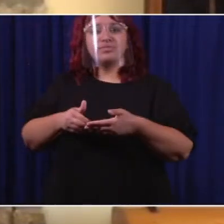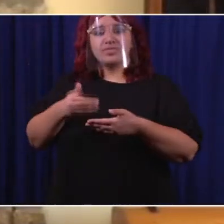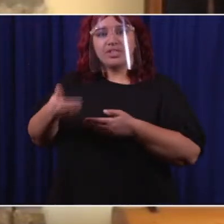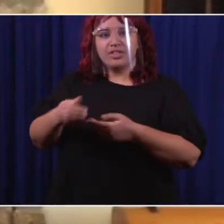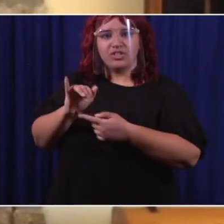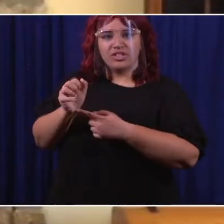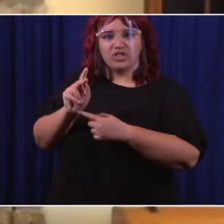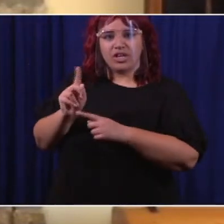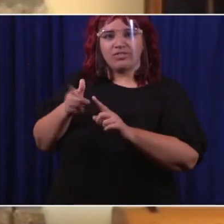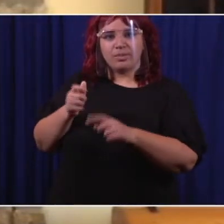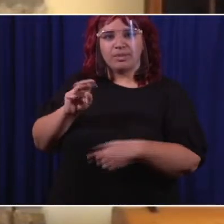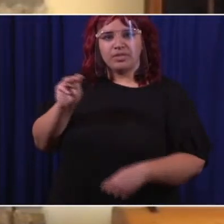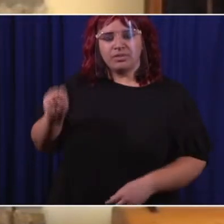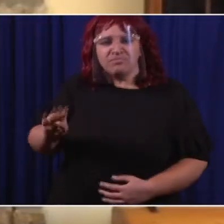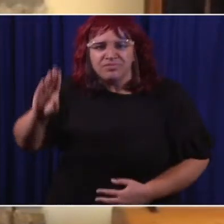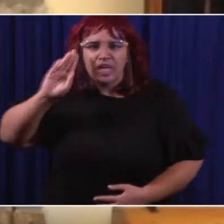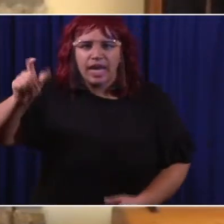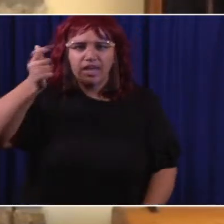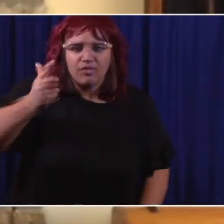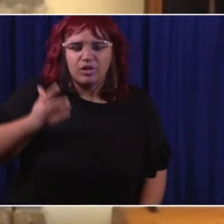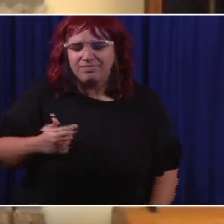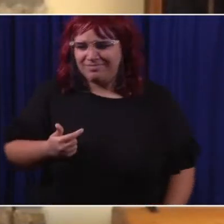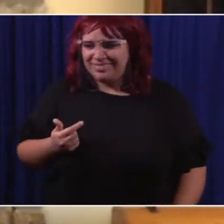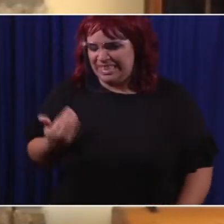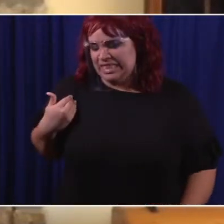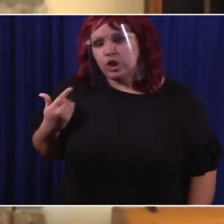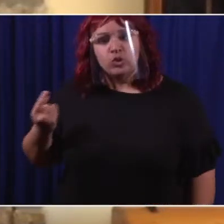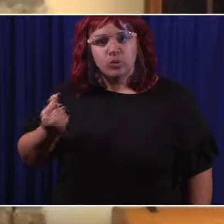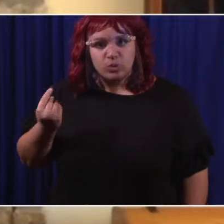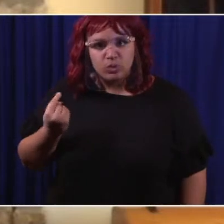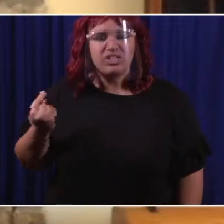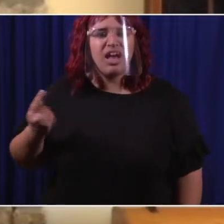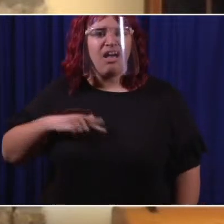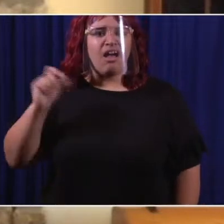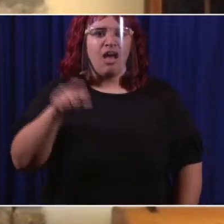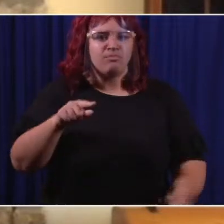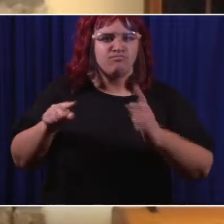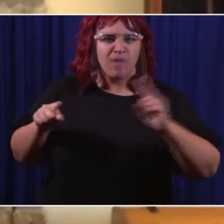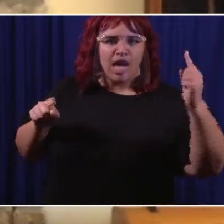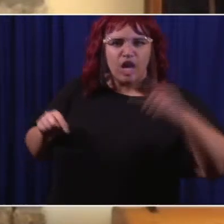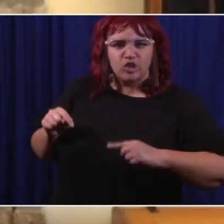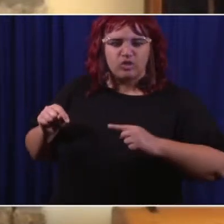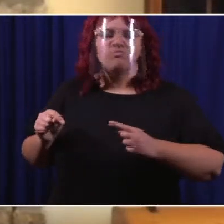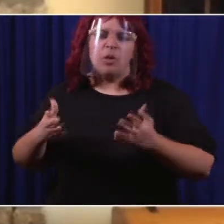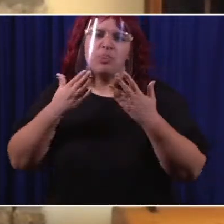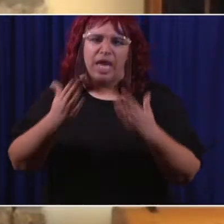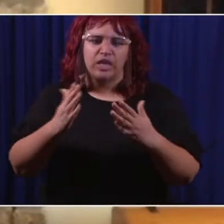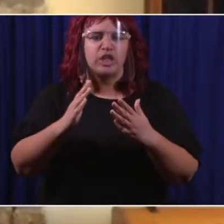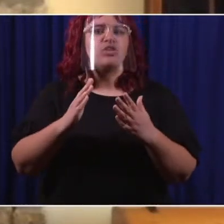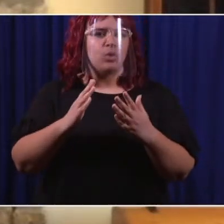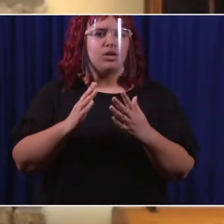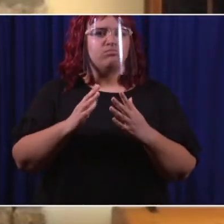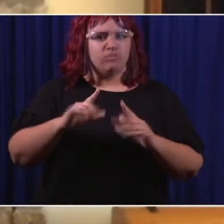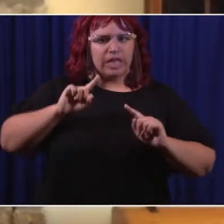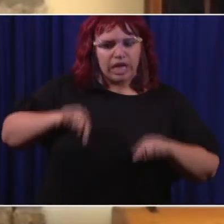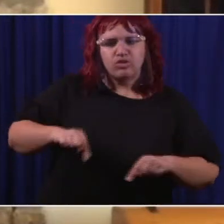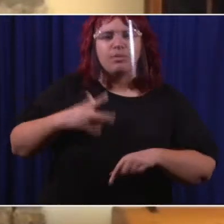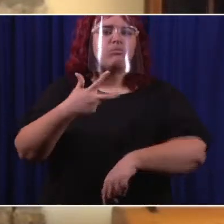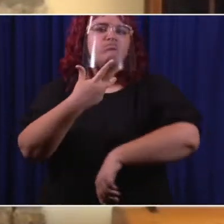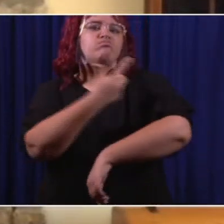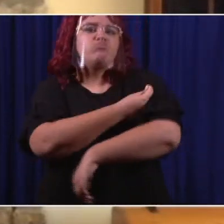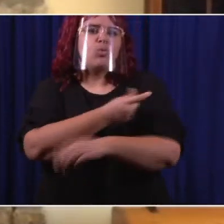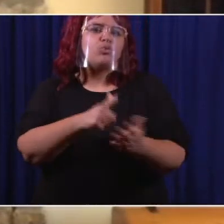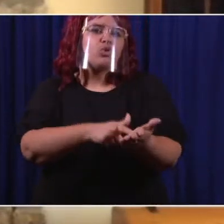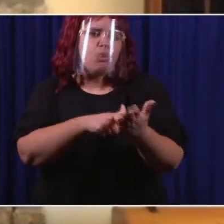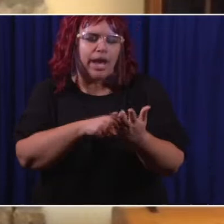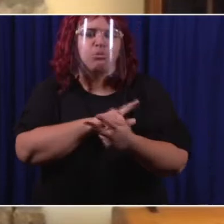Hi, Governor. Hey, thank you for answering my question on Tuesday about whether the state would mandate vaccines or require immunity certificates. You